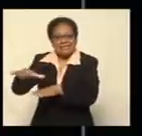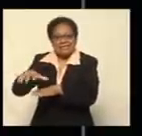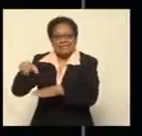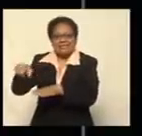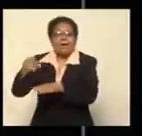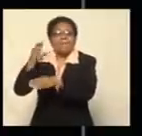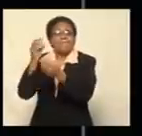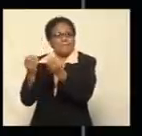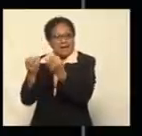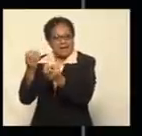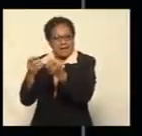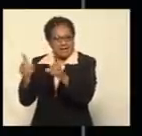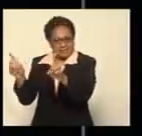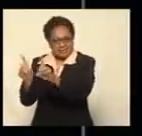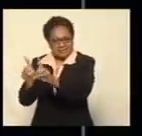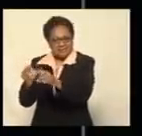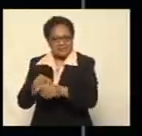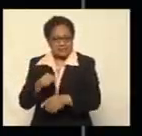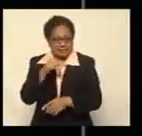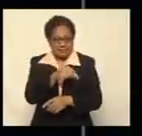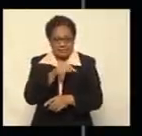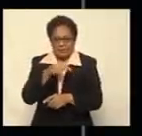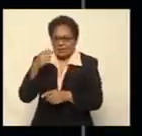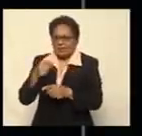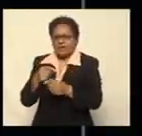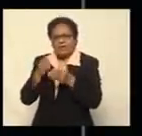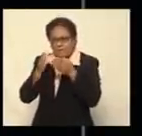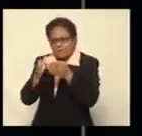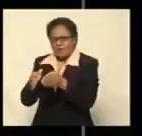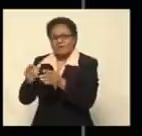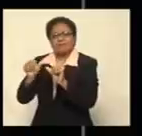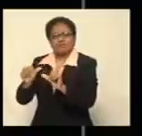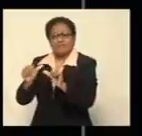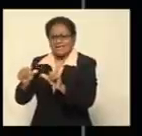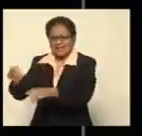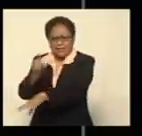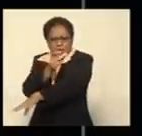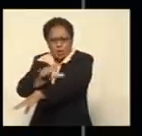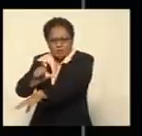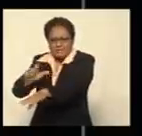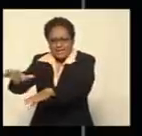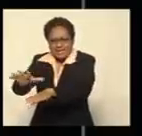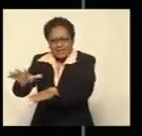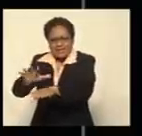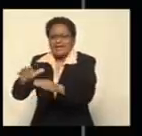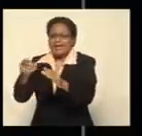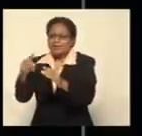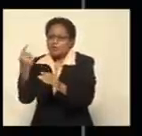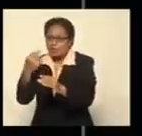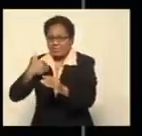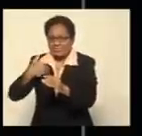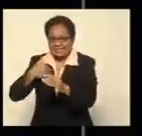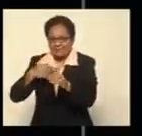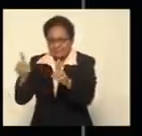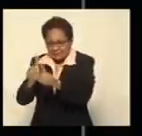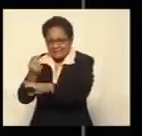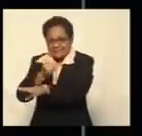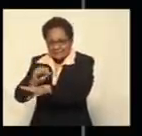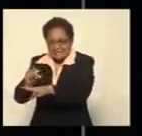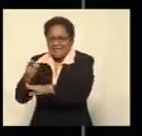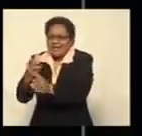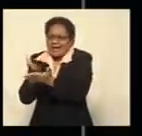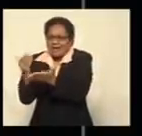also focusing on protecting the coastal areas and communities to ensure the sustainability of marine ecosystems.